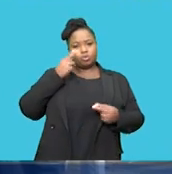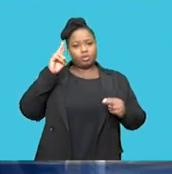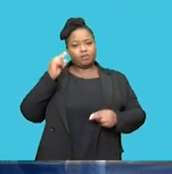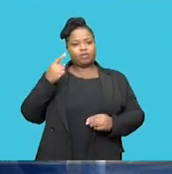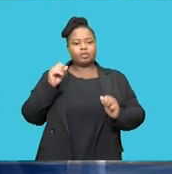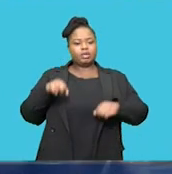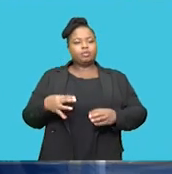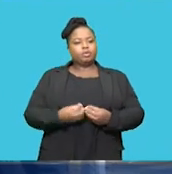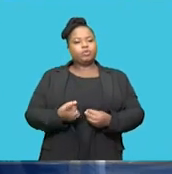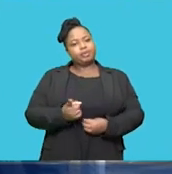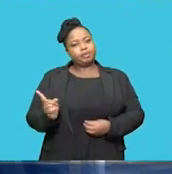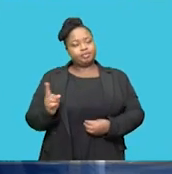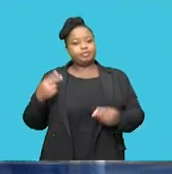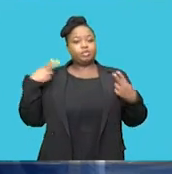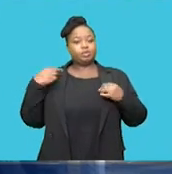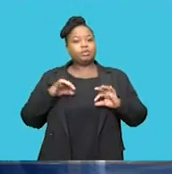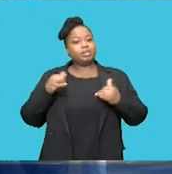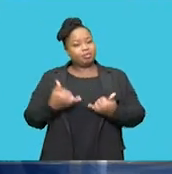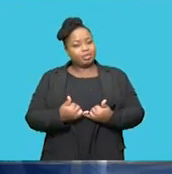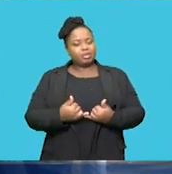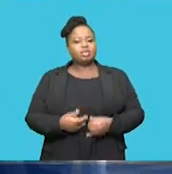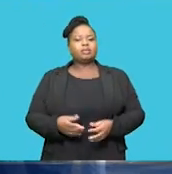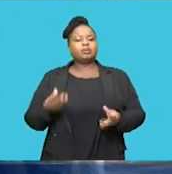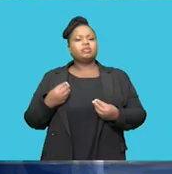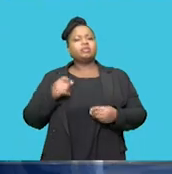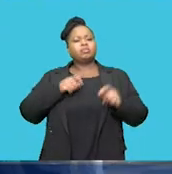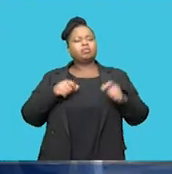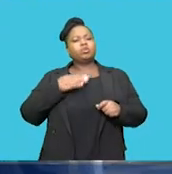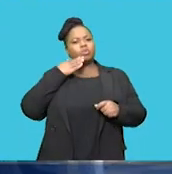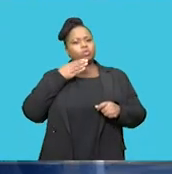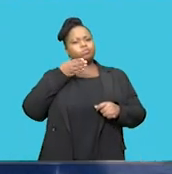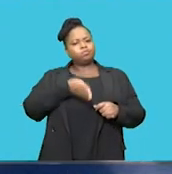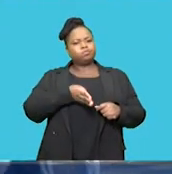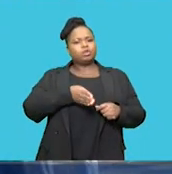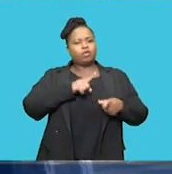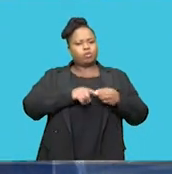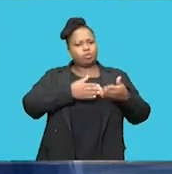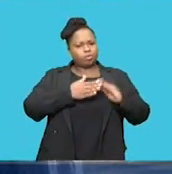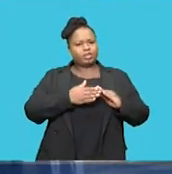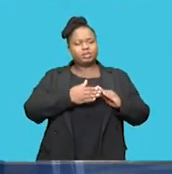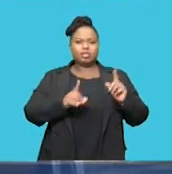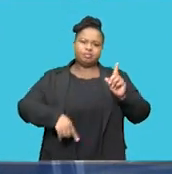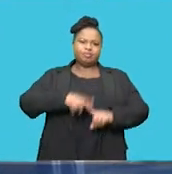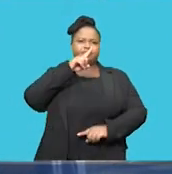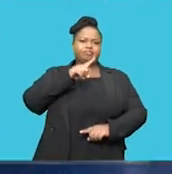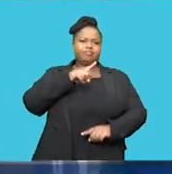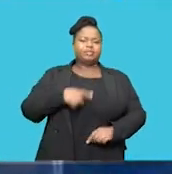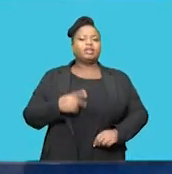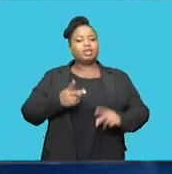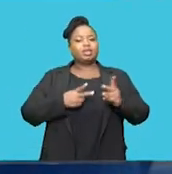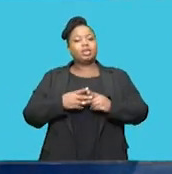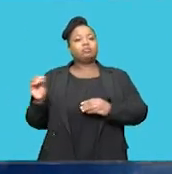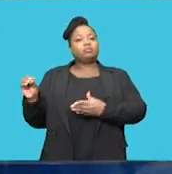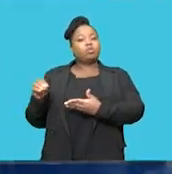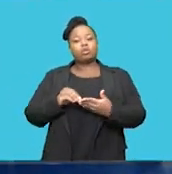nayo now. So ba change security company, bathatha abantu ade beqashiwe to the security company, ababuya la ekuhlaleni babaxoshela ngaphandle. They came with their